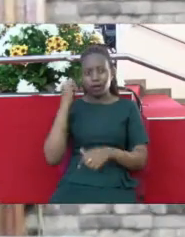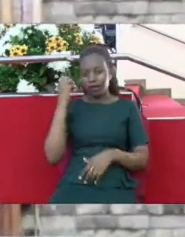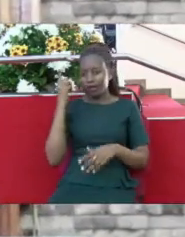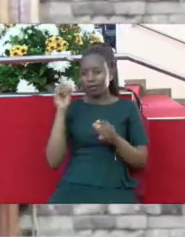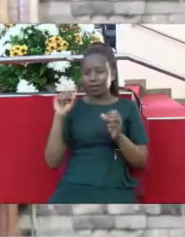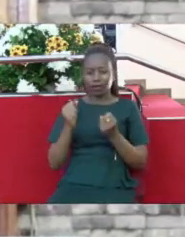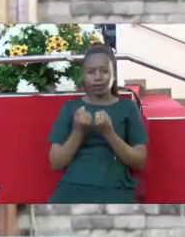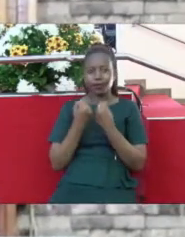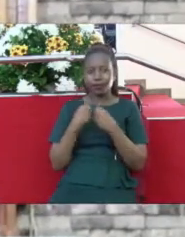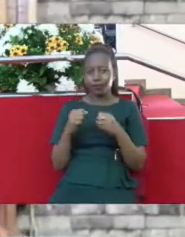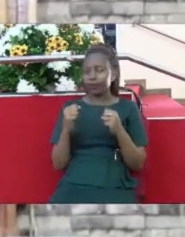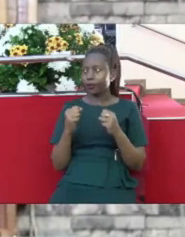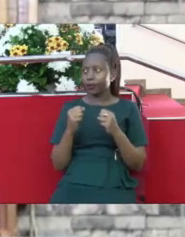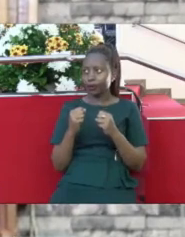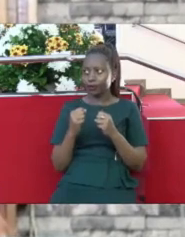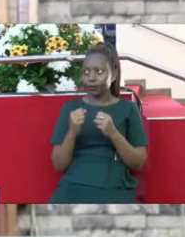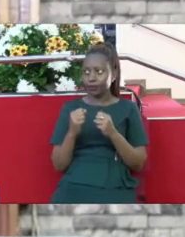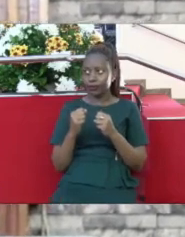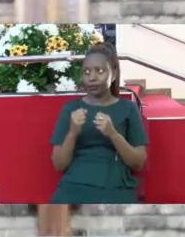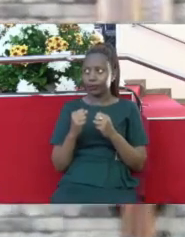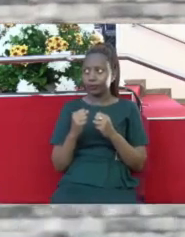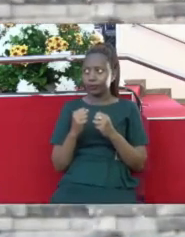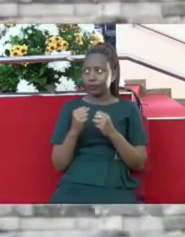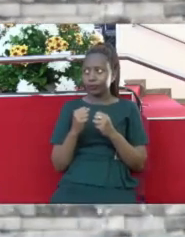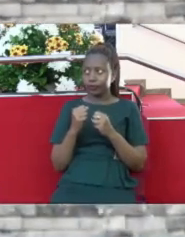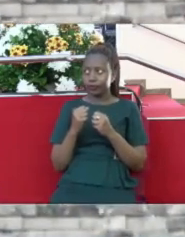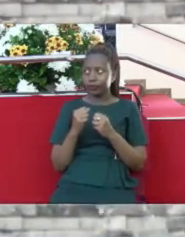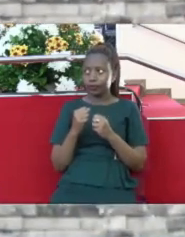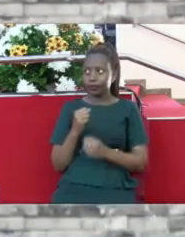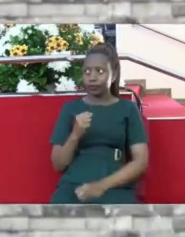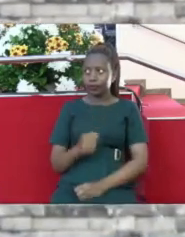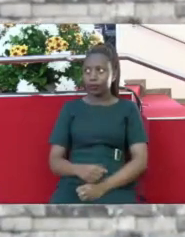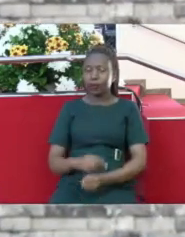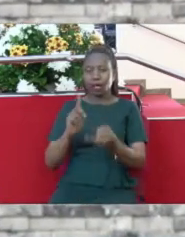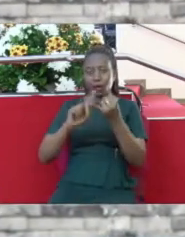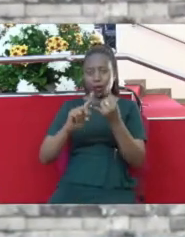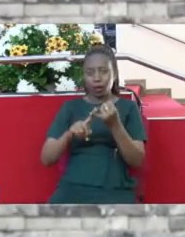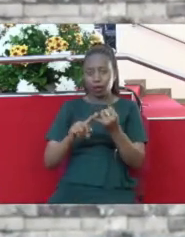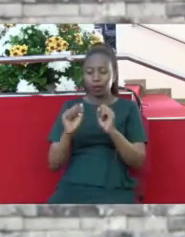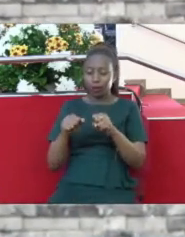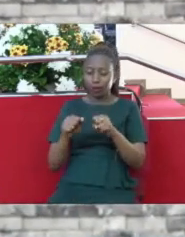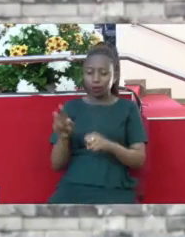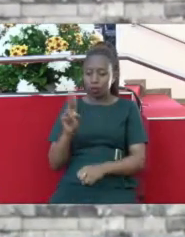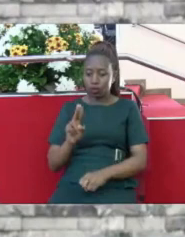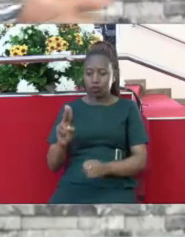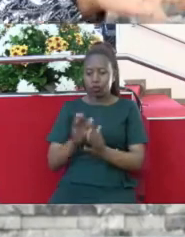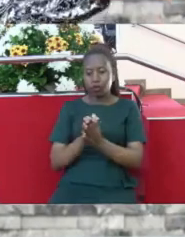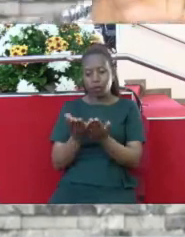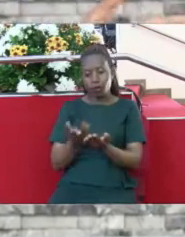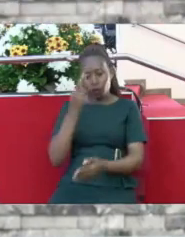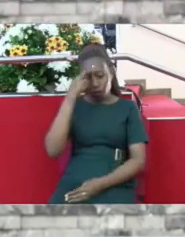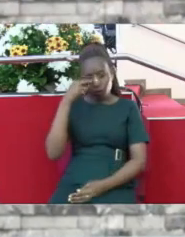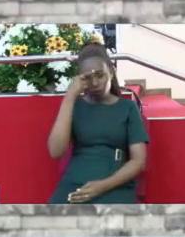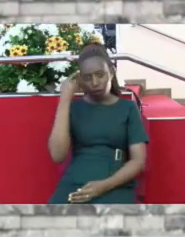ambao kumesemekana hapa si kama vile tunajua mambo ya kushuhudia. One, you can use the book of Romans to witness to your friends, relatives